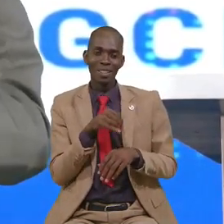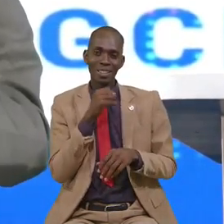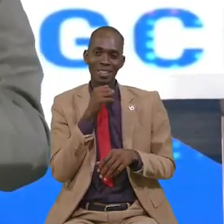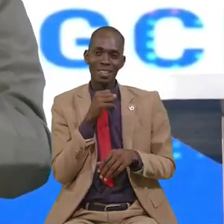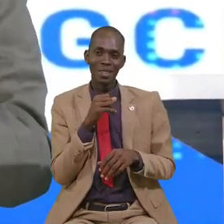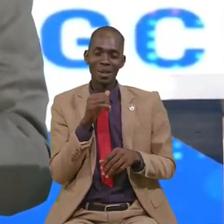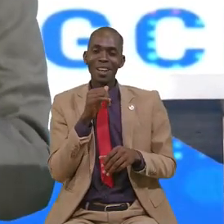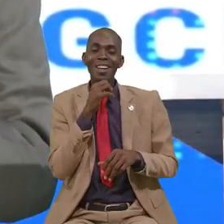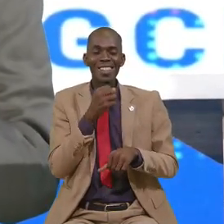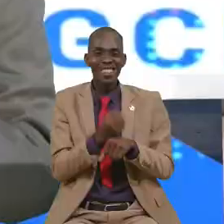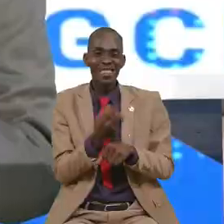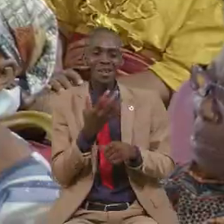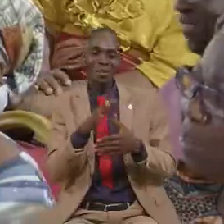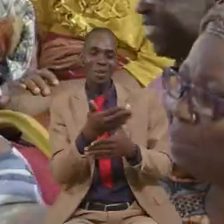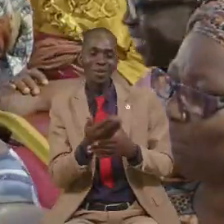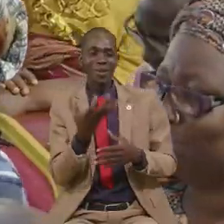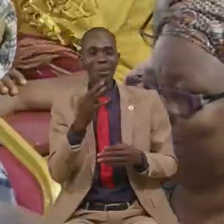Moses and Caleb,